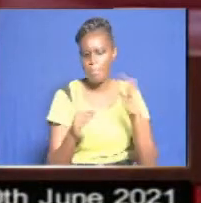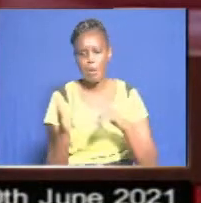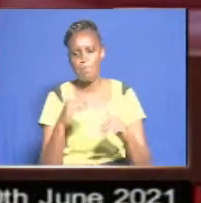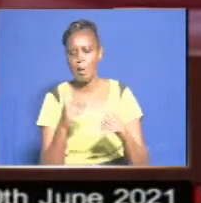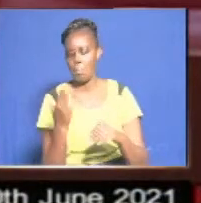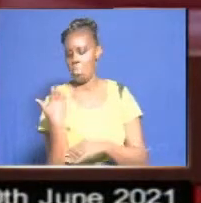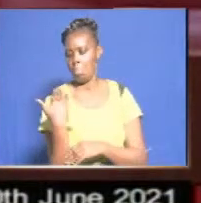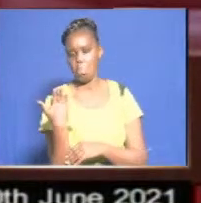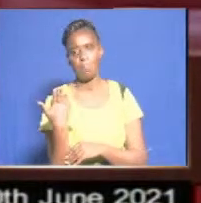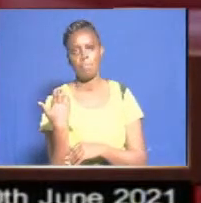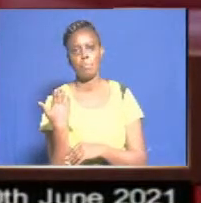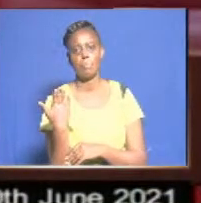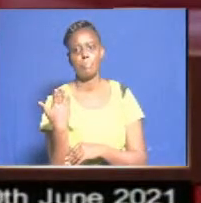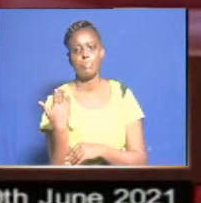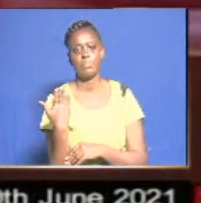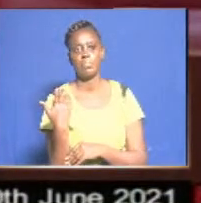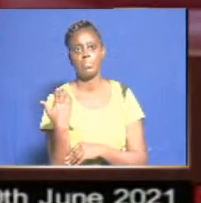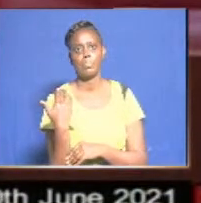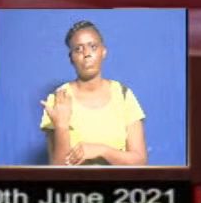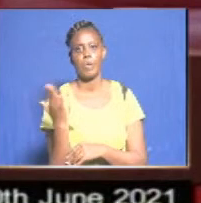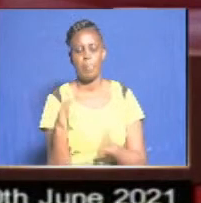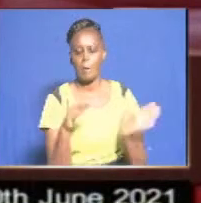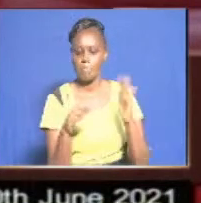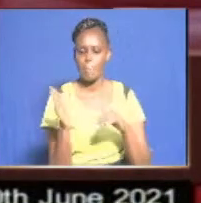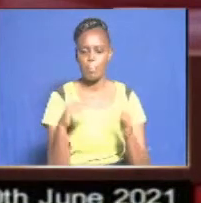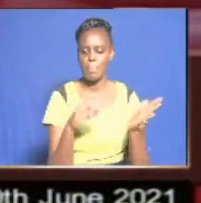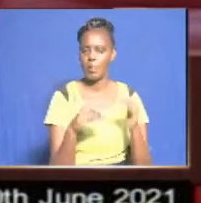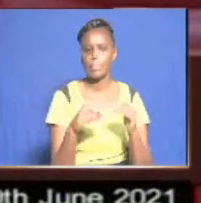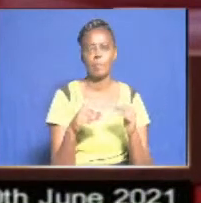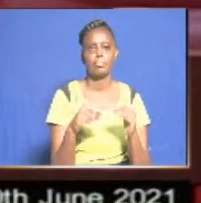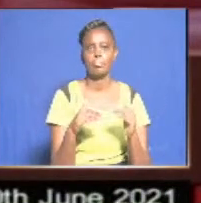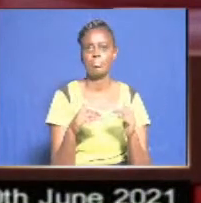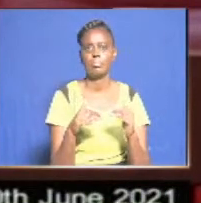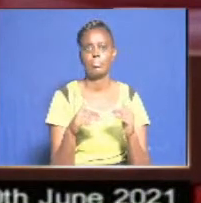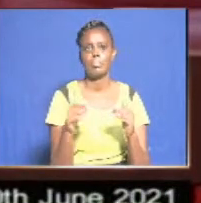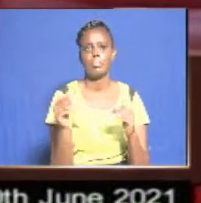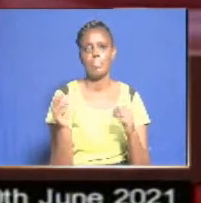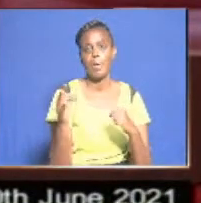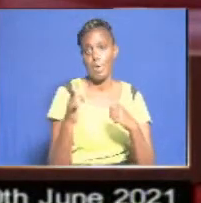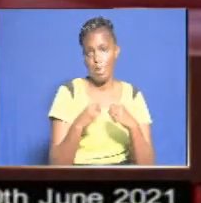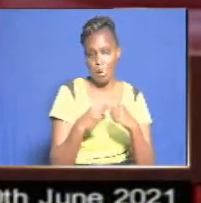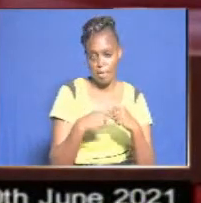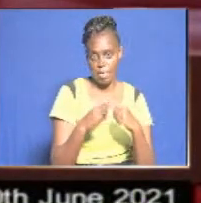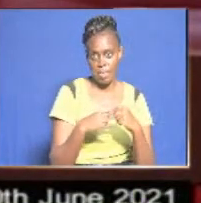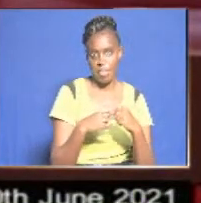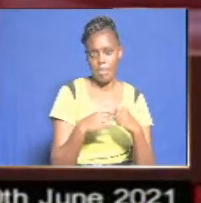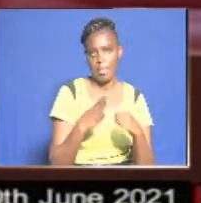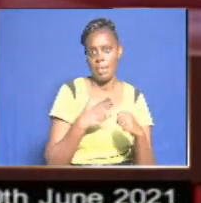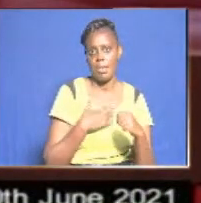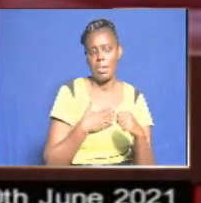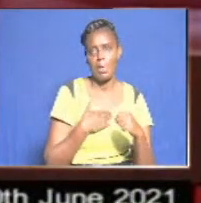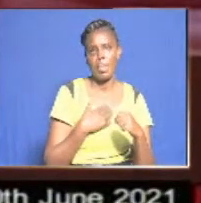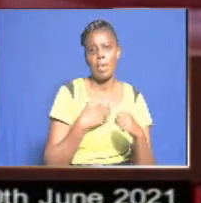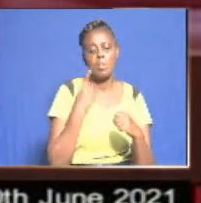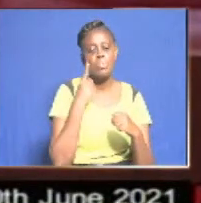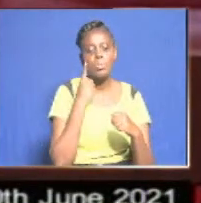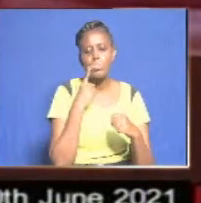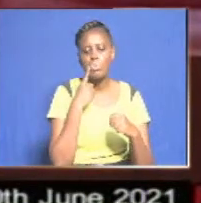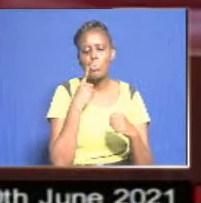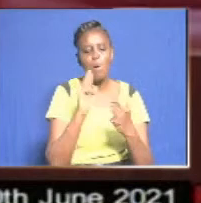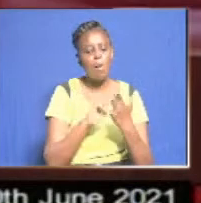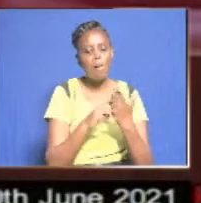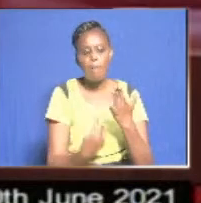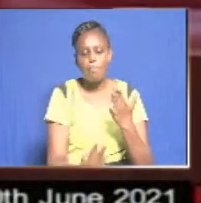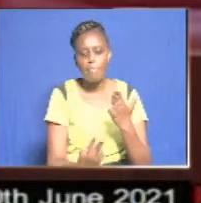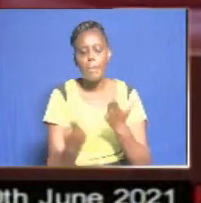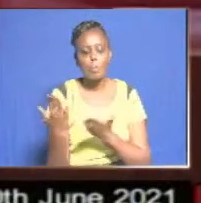day before yesterday. We resumed on 8th. And so we haven't really failed to bring it